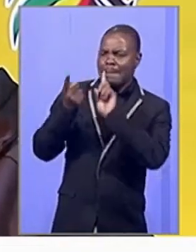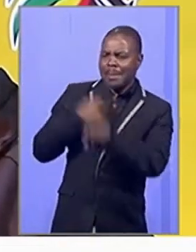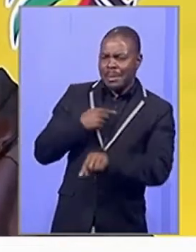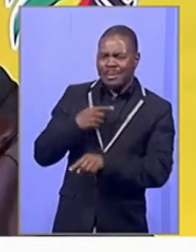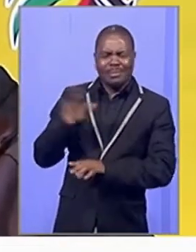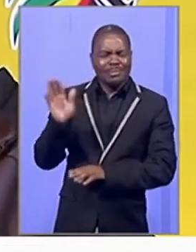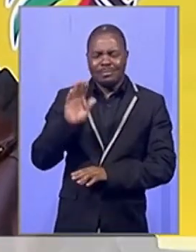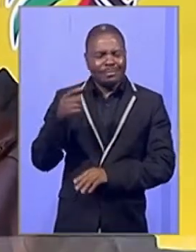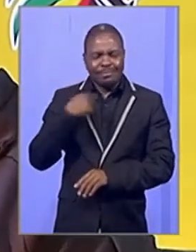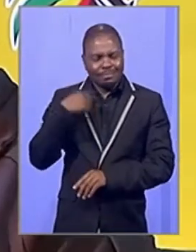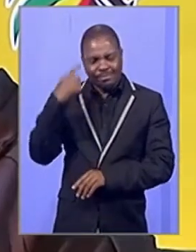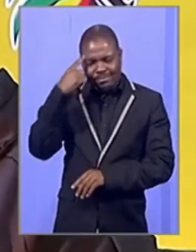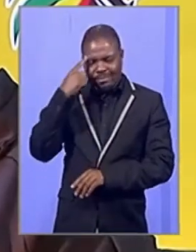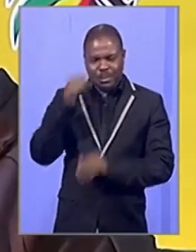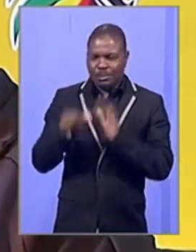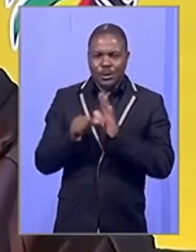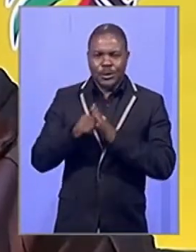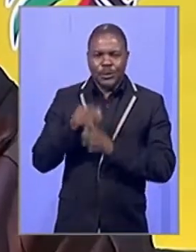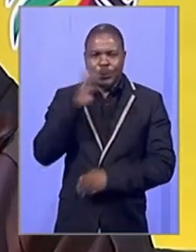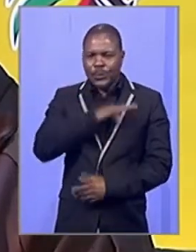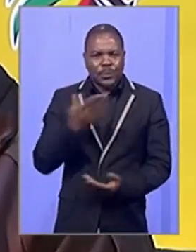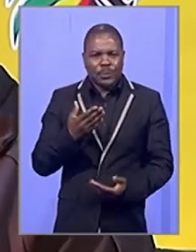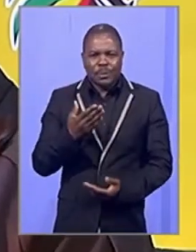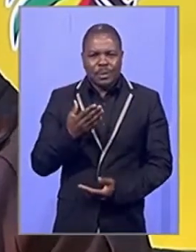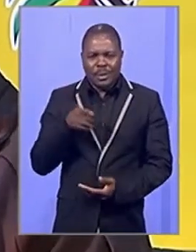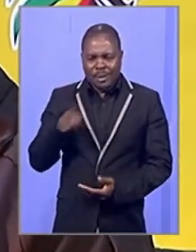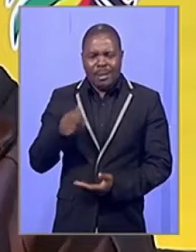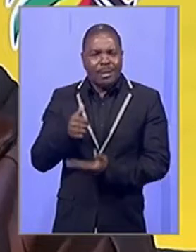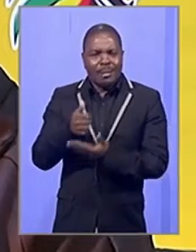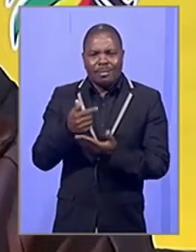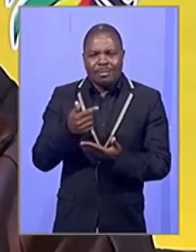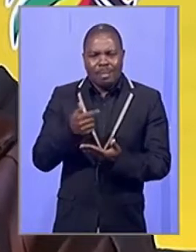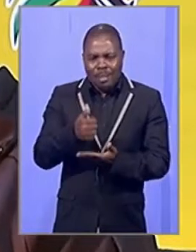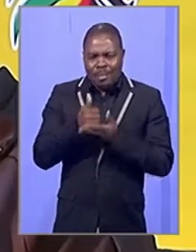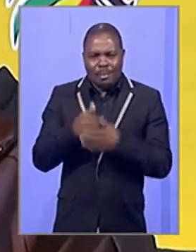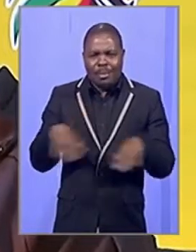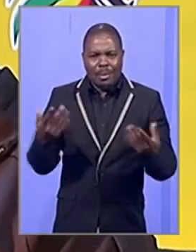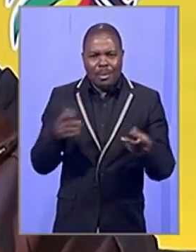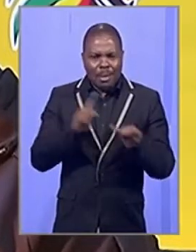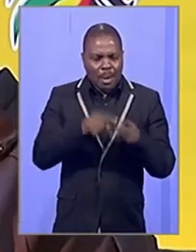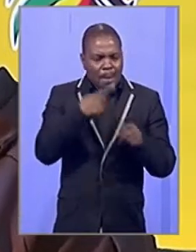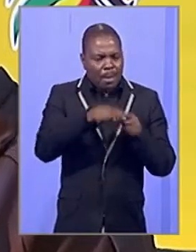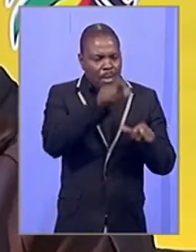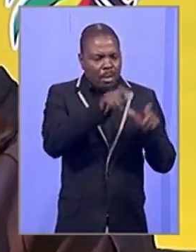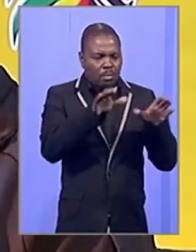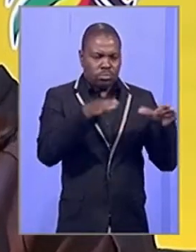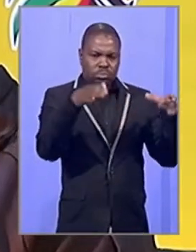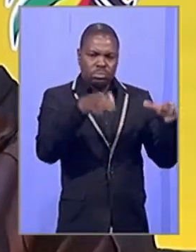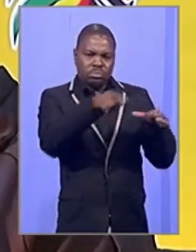teams face each other, because it's not gonna have it all, and the players are very